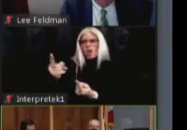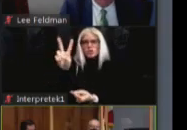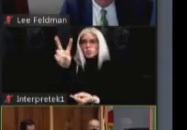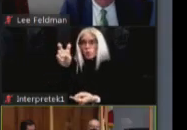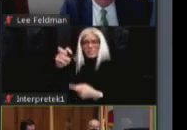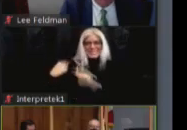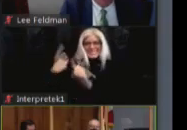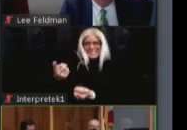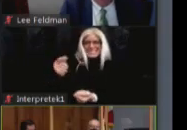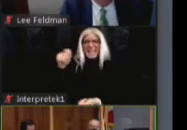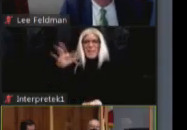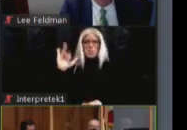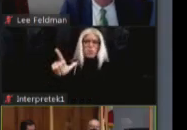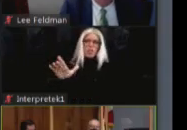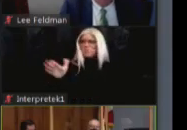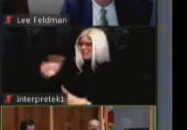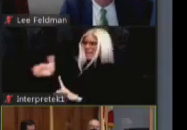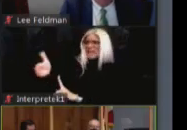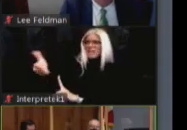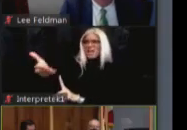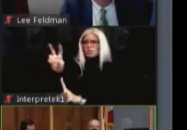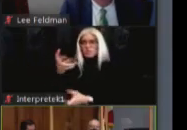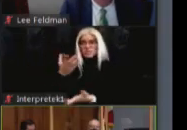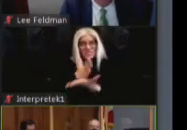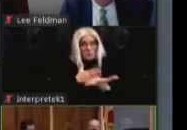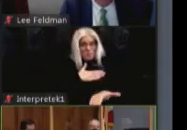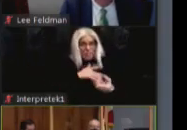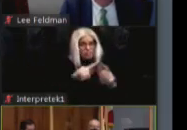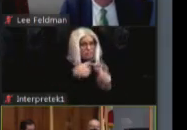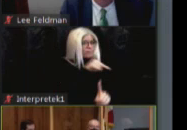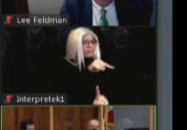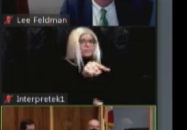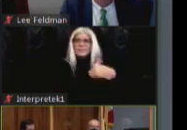Some of them friends of mine. They're not coming back.